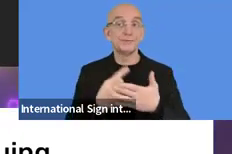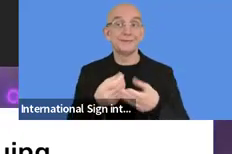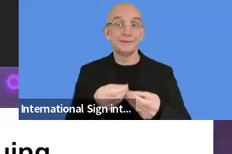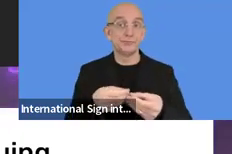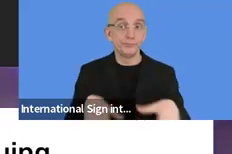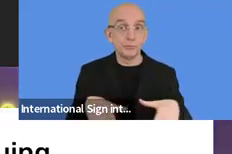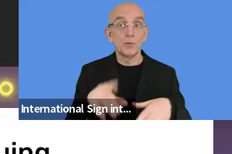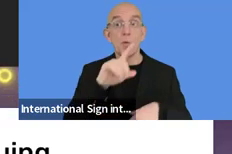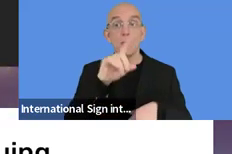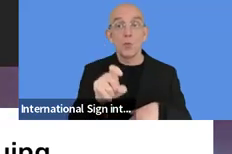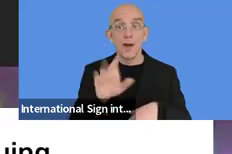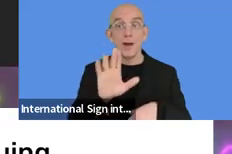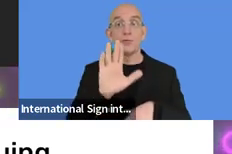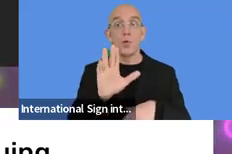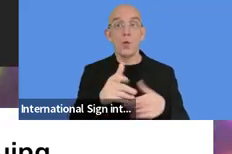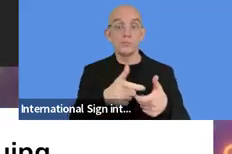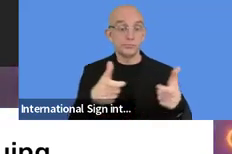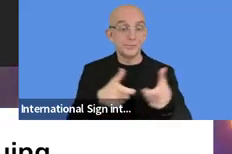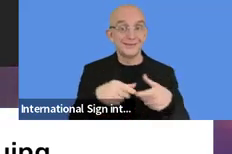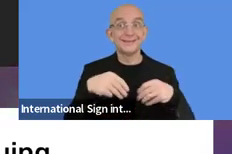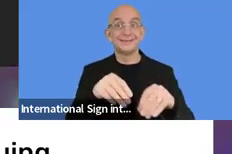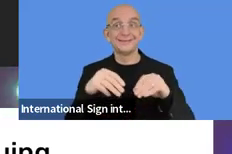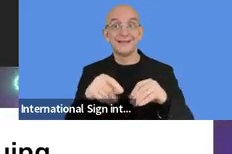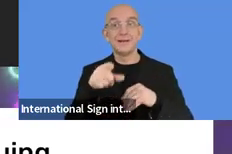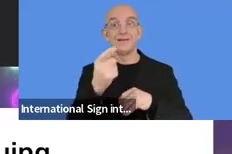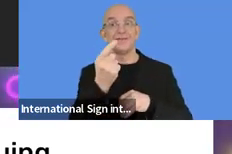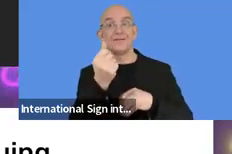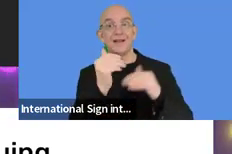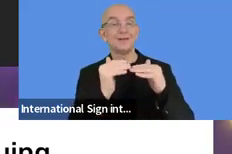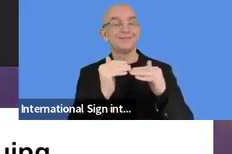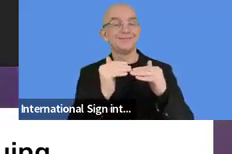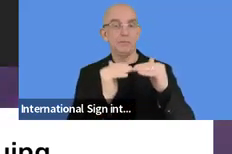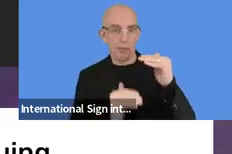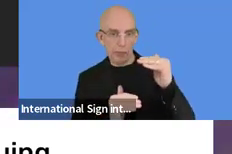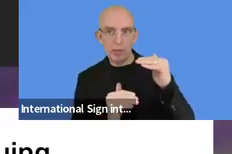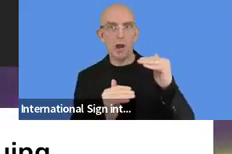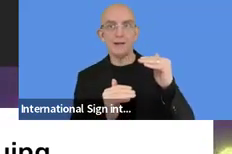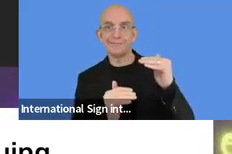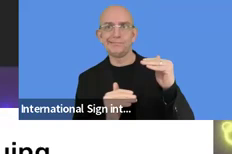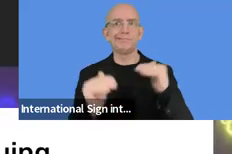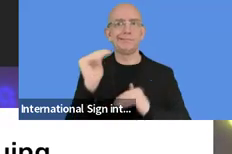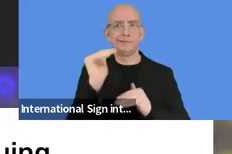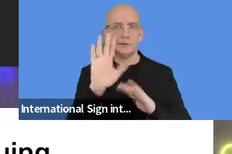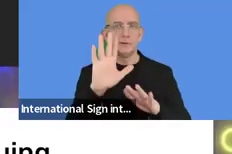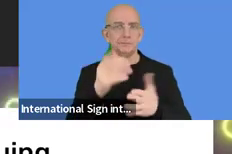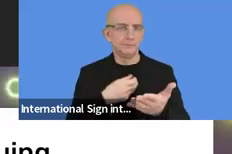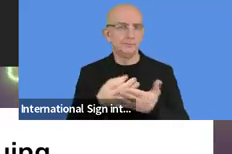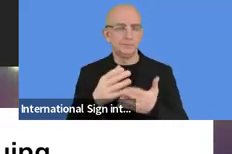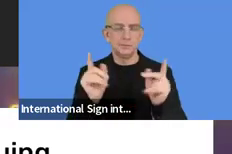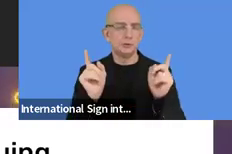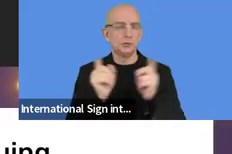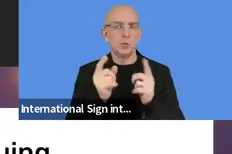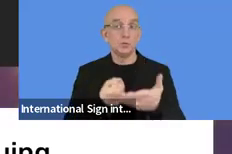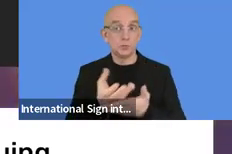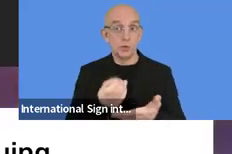services than by charging too high a price. So let me just give you a really quick story. When I first started my company, Inclusive Creation,